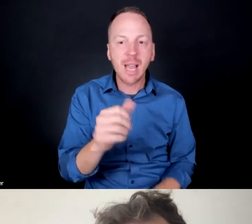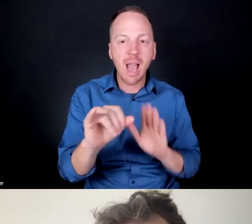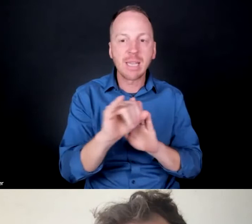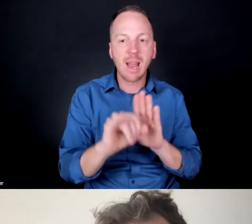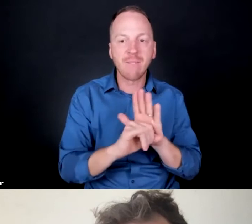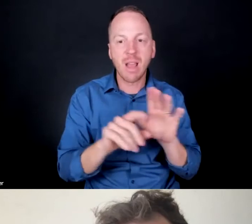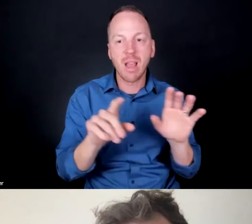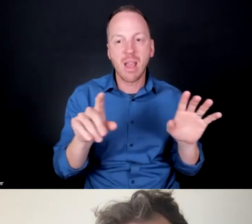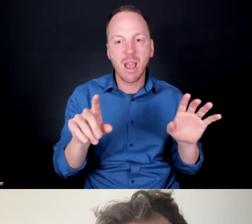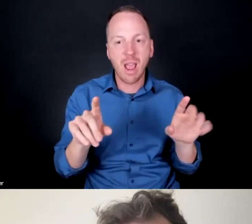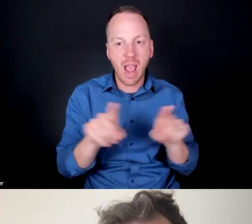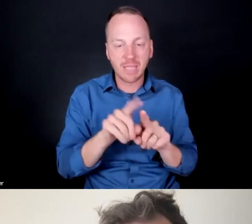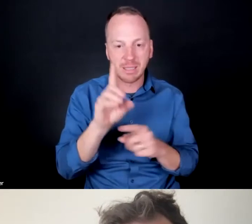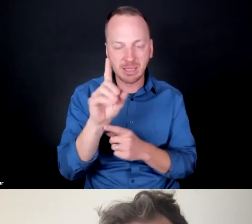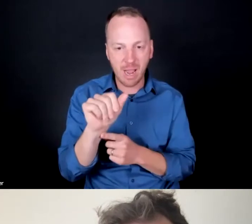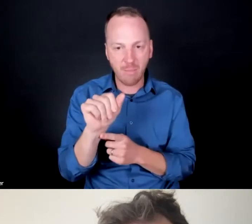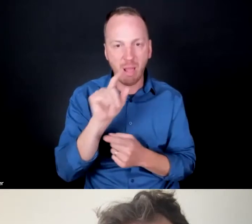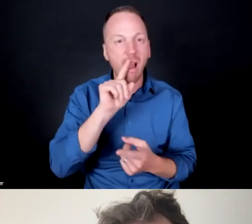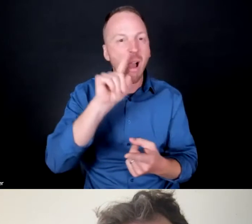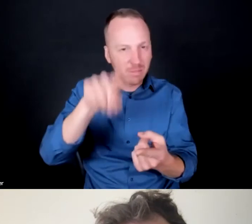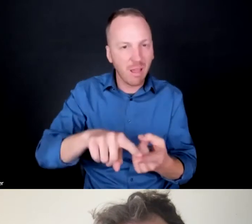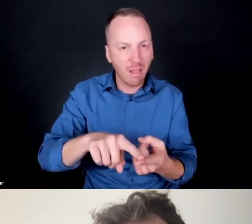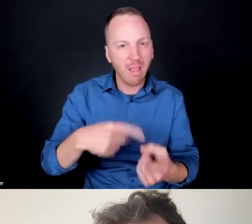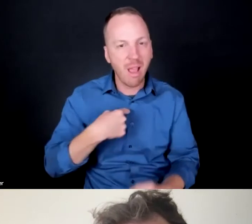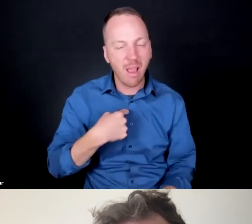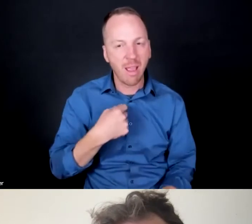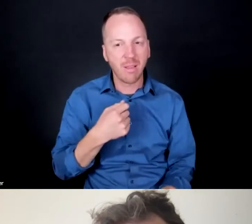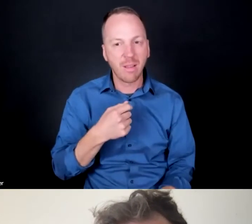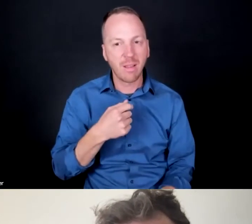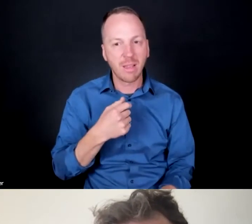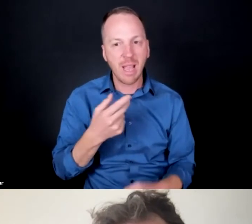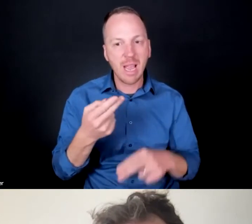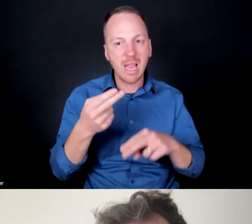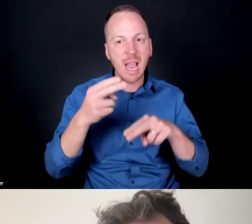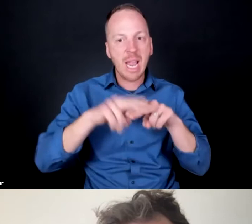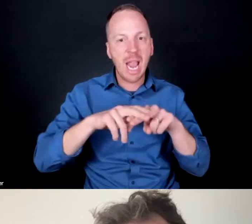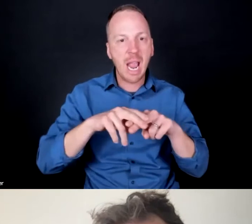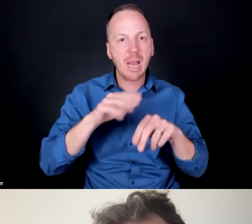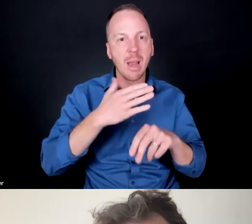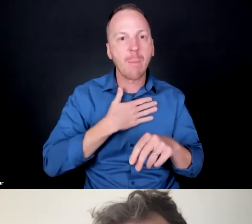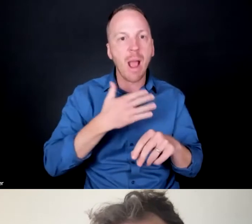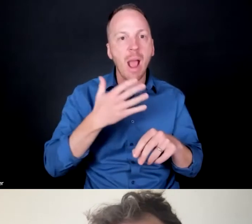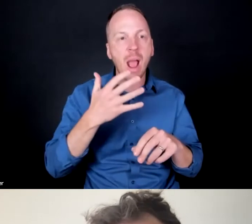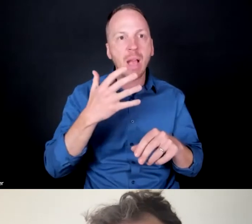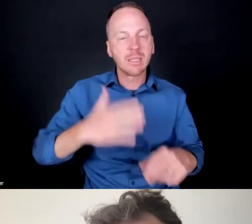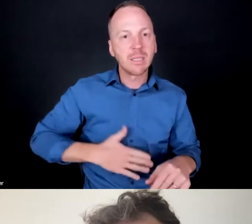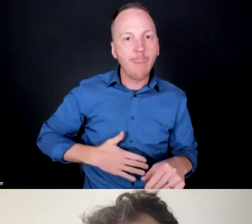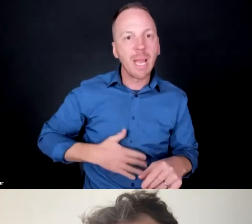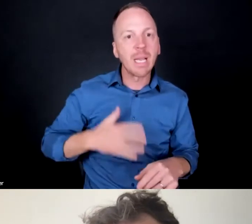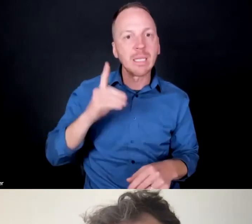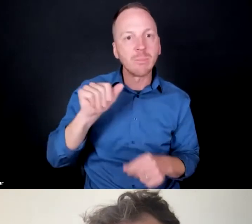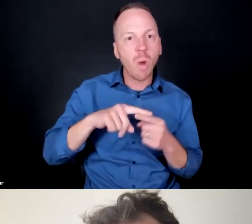identify as disabled until I gained my more physical stomach disability when I was